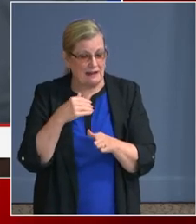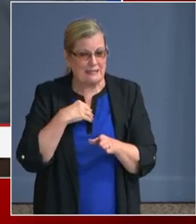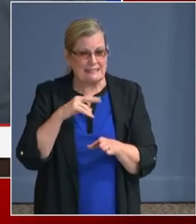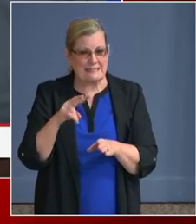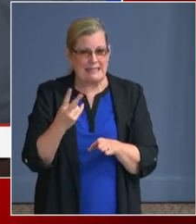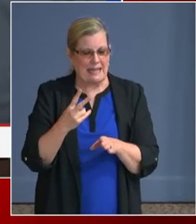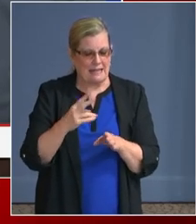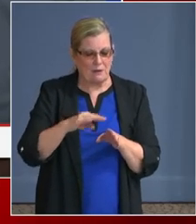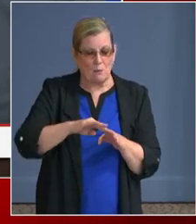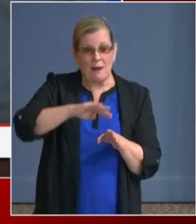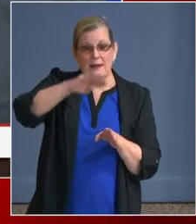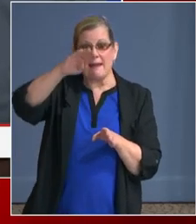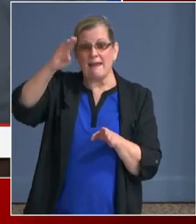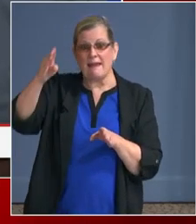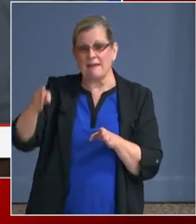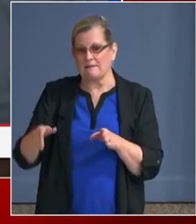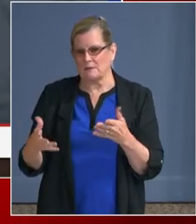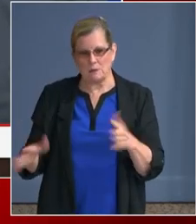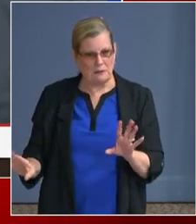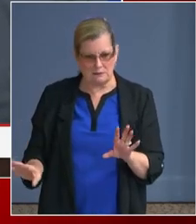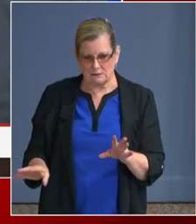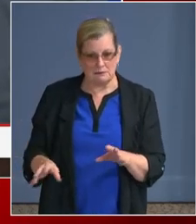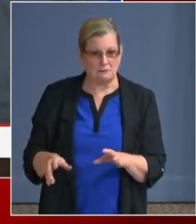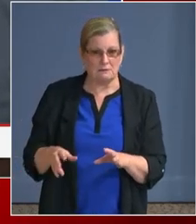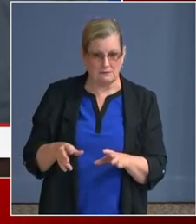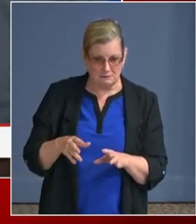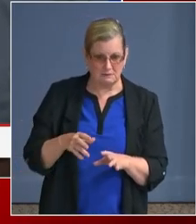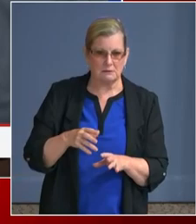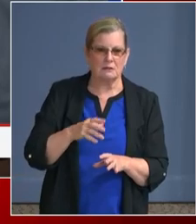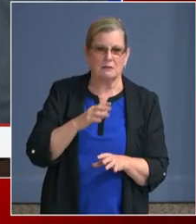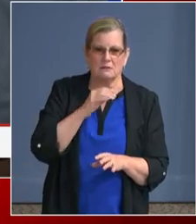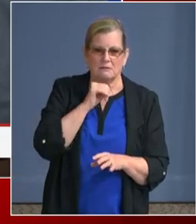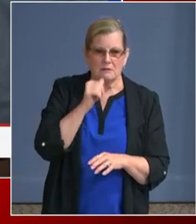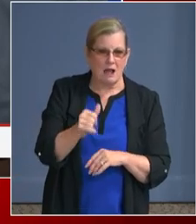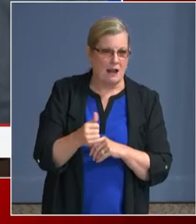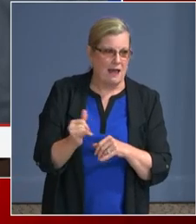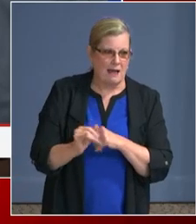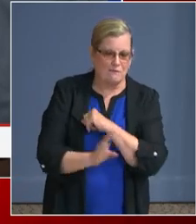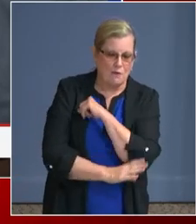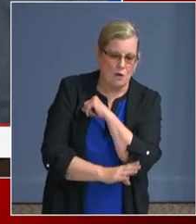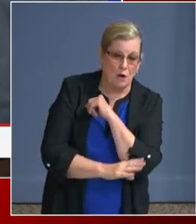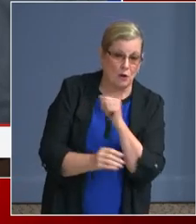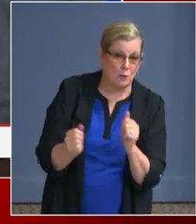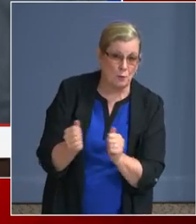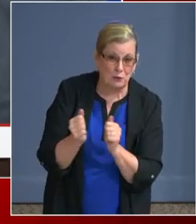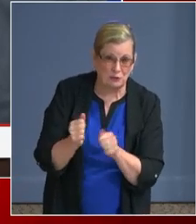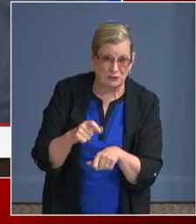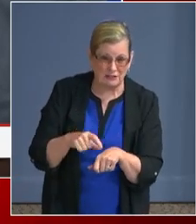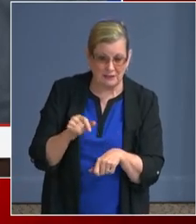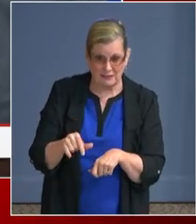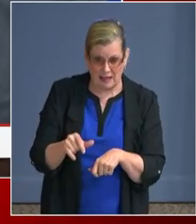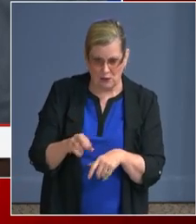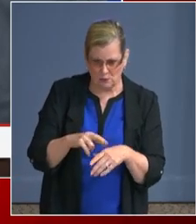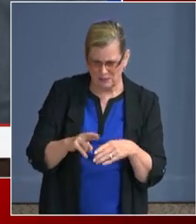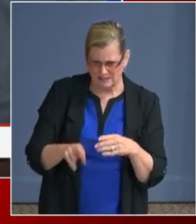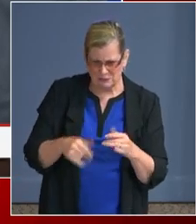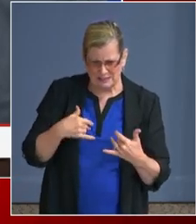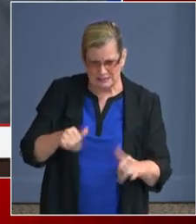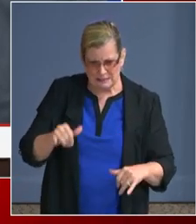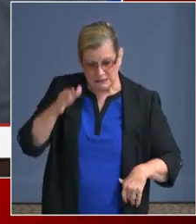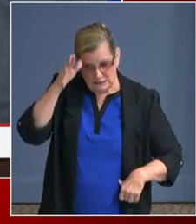in the same way where people talk about a second wave of infection in the fall or in the winter, but as a result of a phased